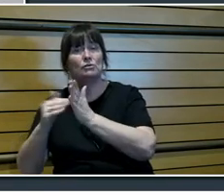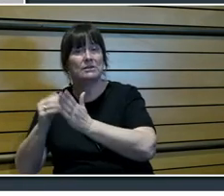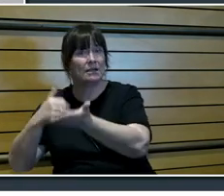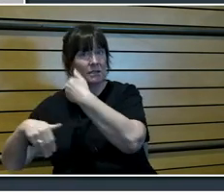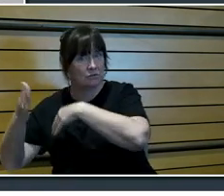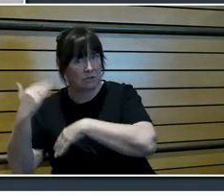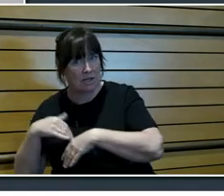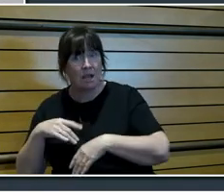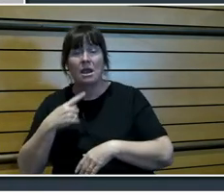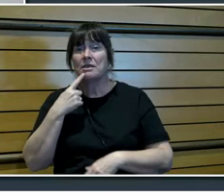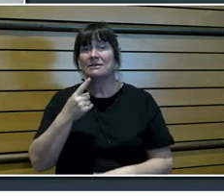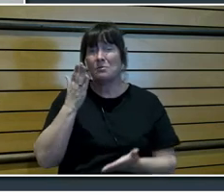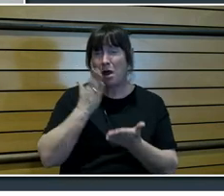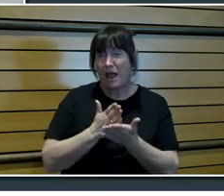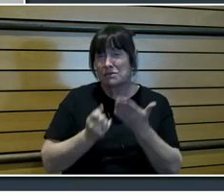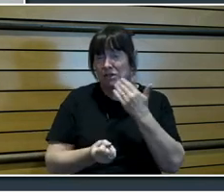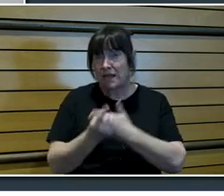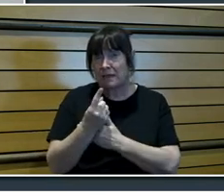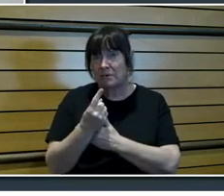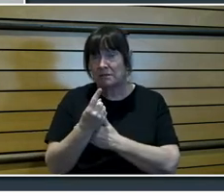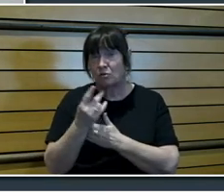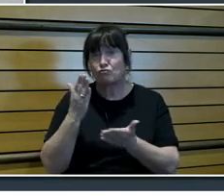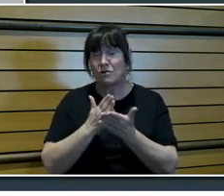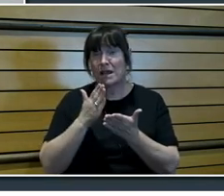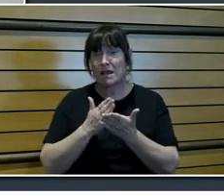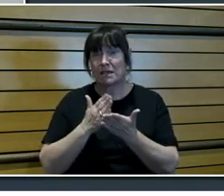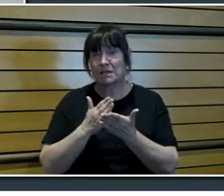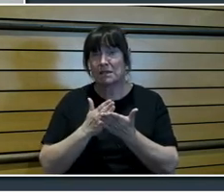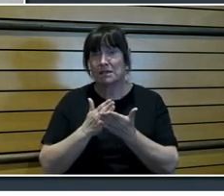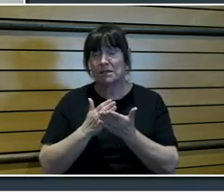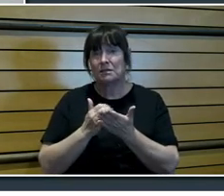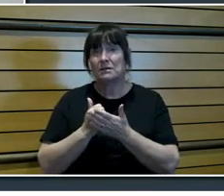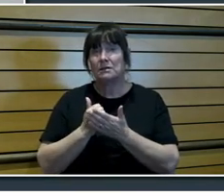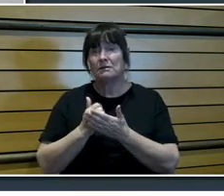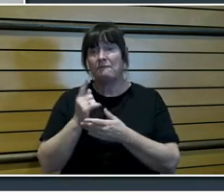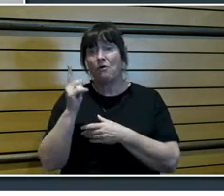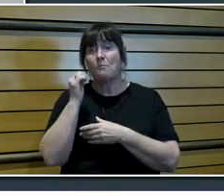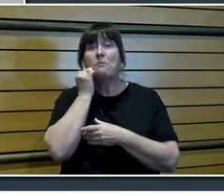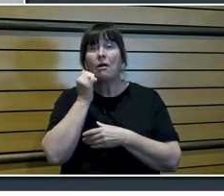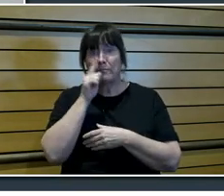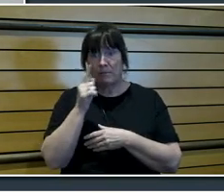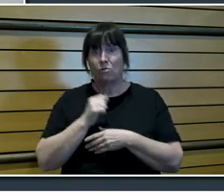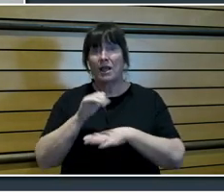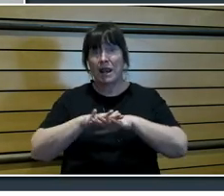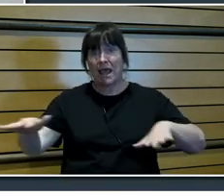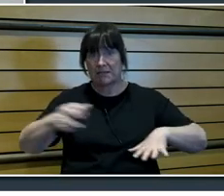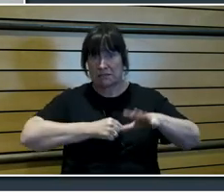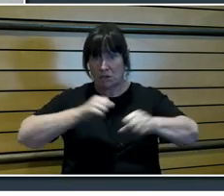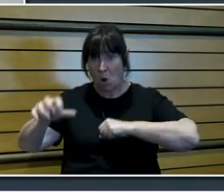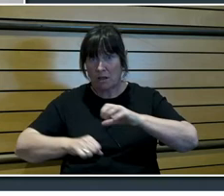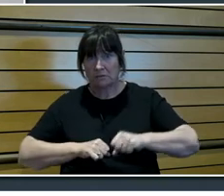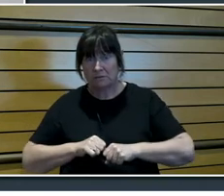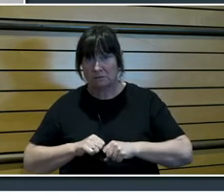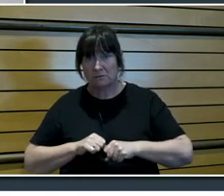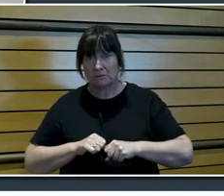actually happened in the virtually genocide of the loss of land from this nation.